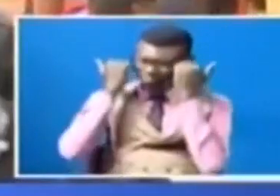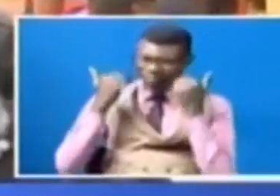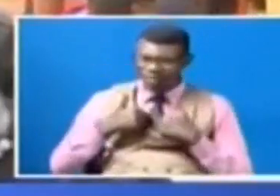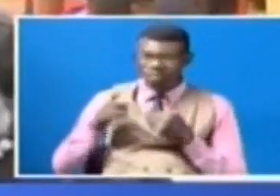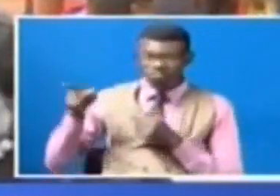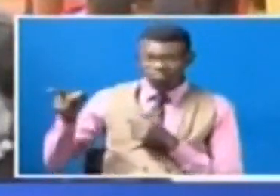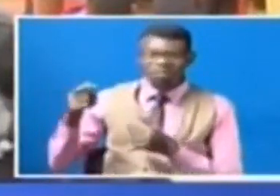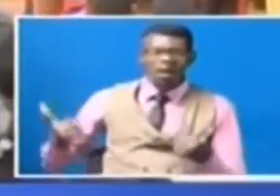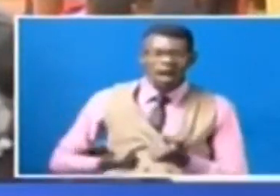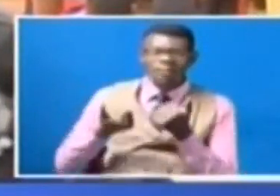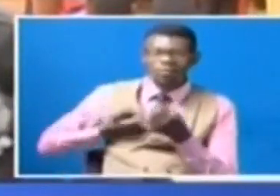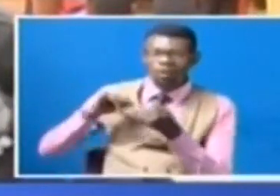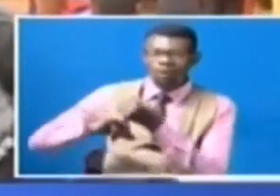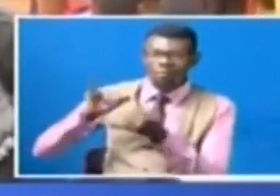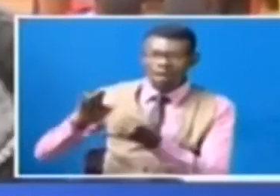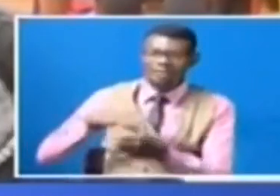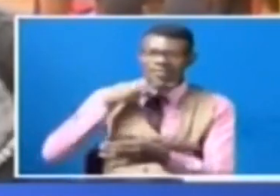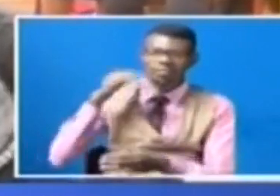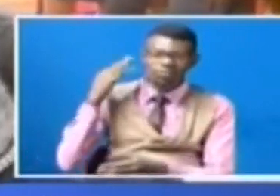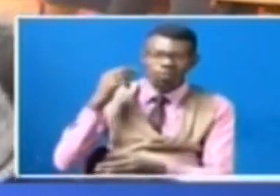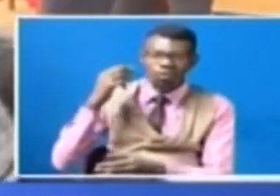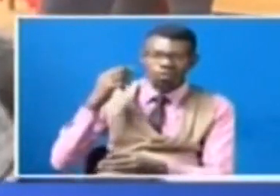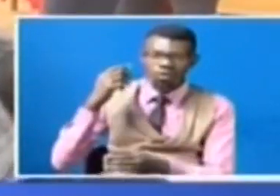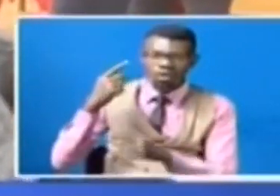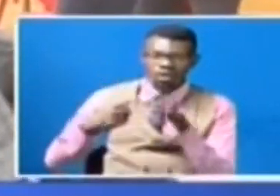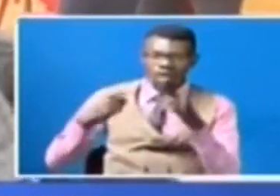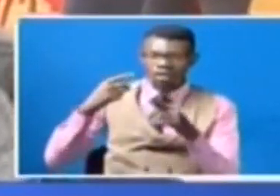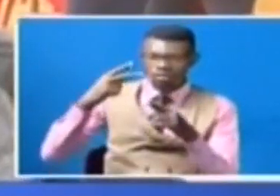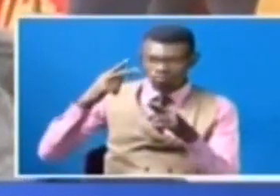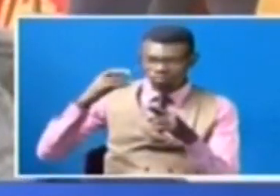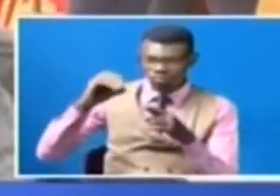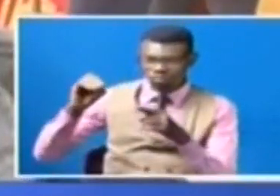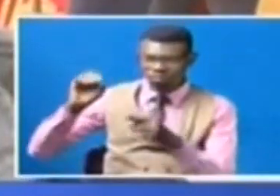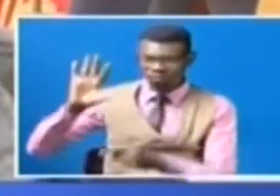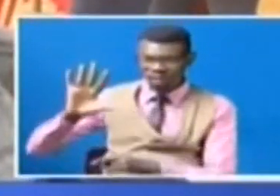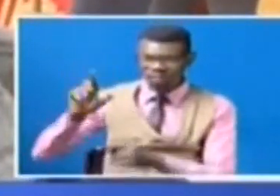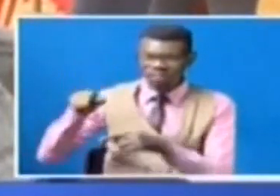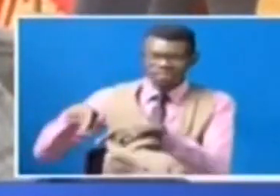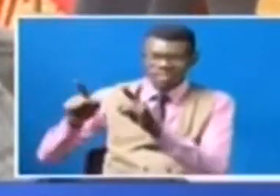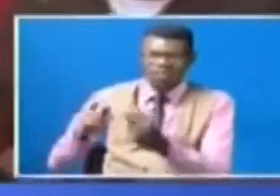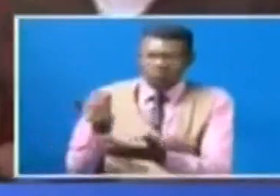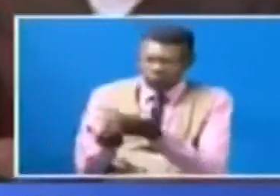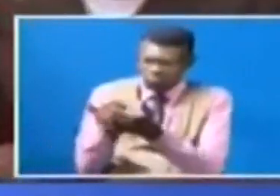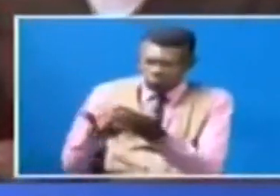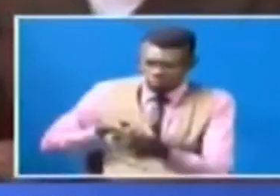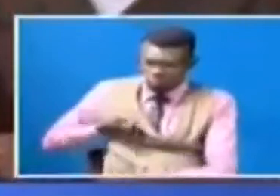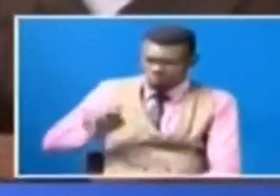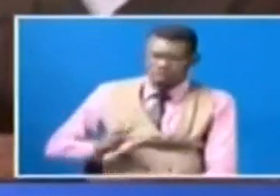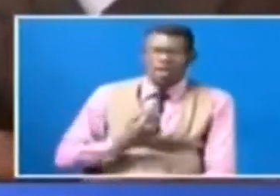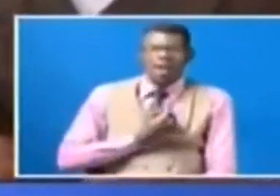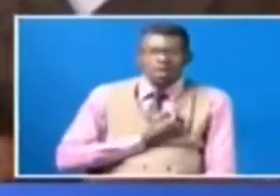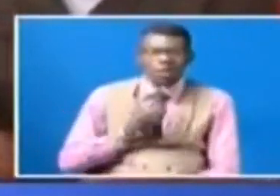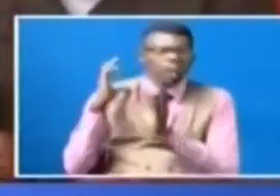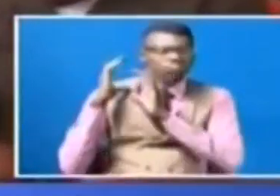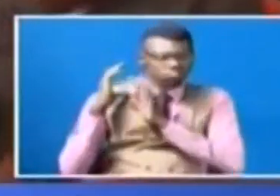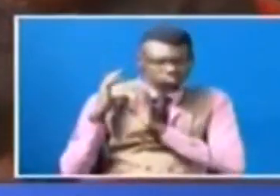who lost his wife in 2005, and the sole responsibility of raising their daughter lied squarely on his